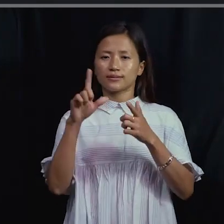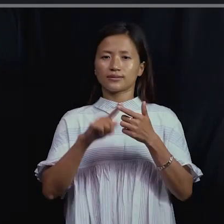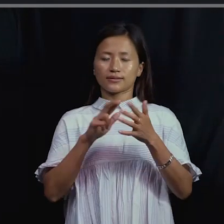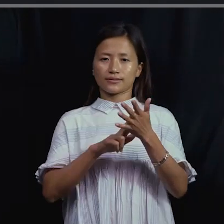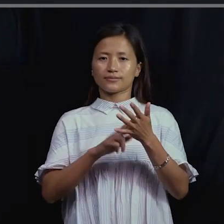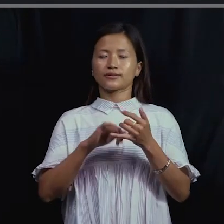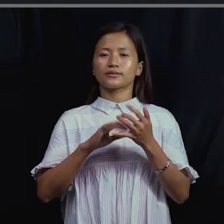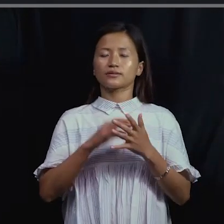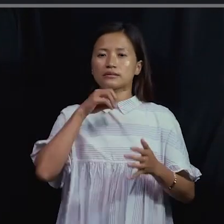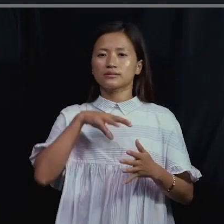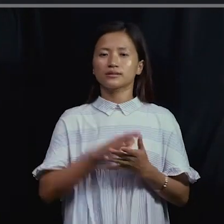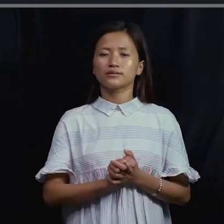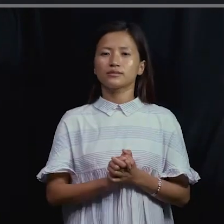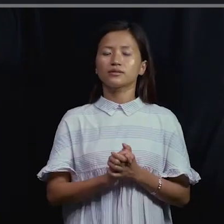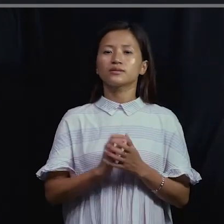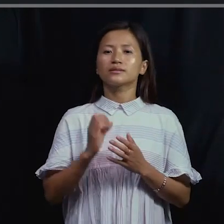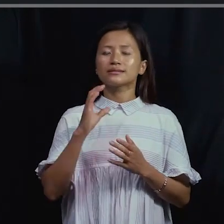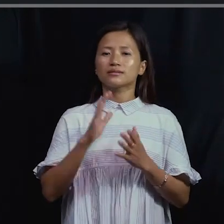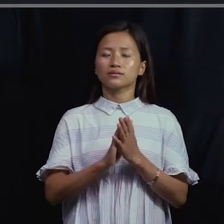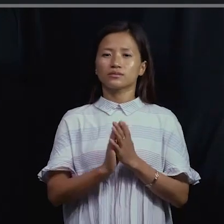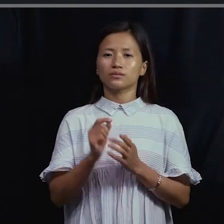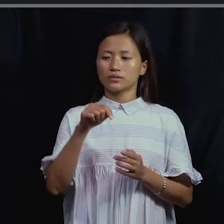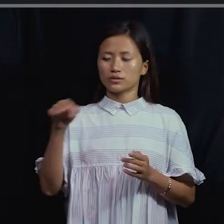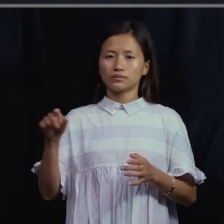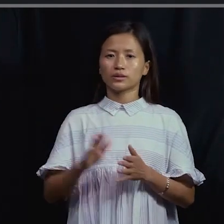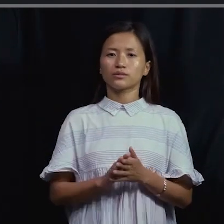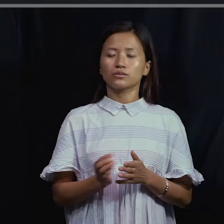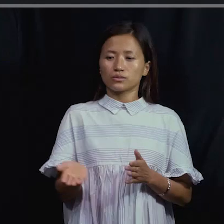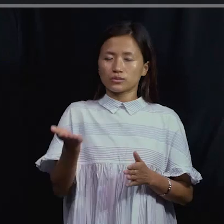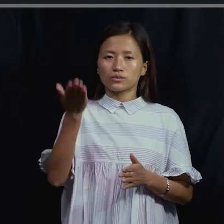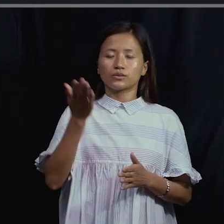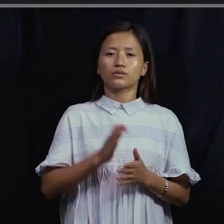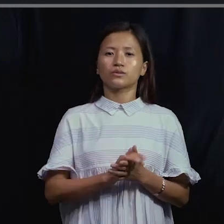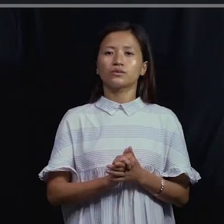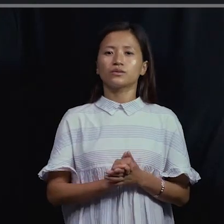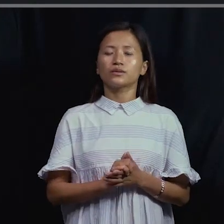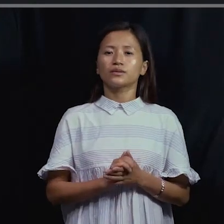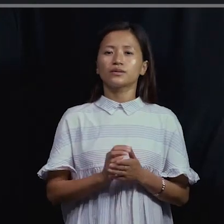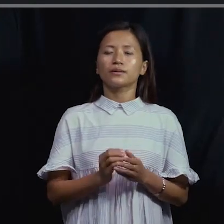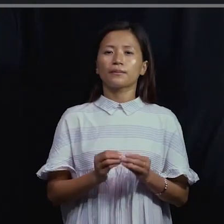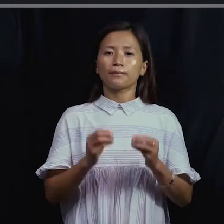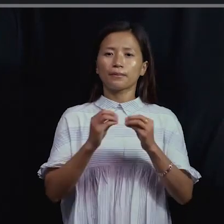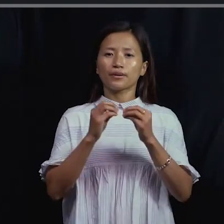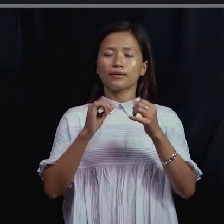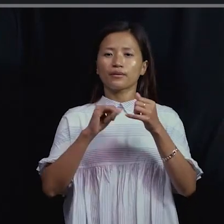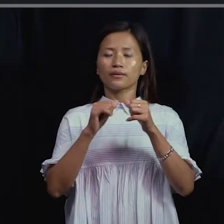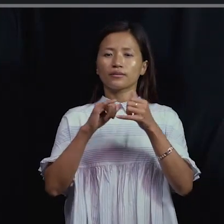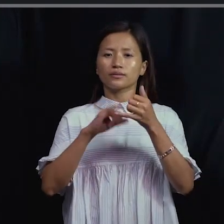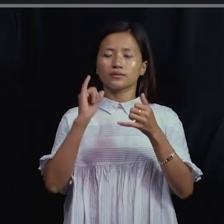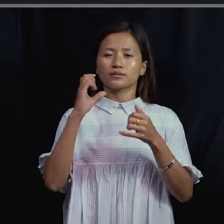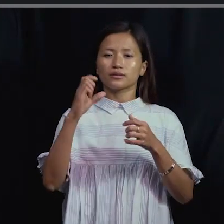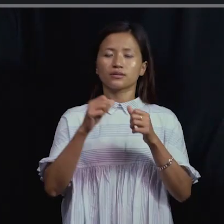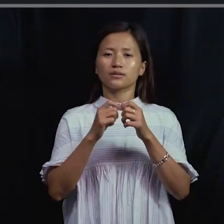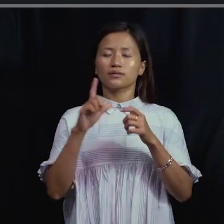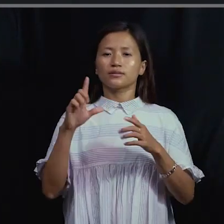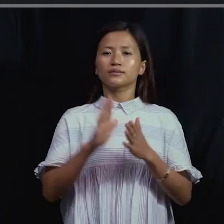the Latin word adolescere, which means to grow. So basically in this stage you are growing a